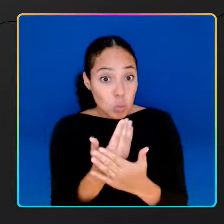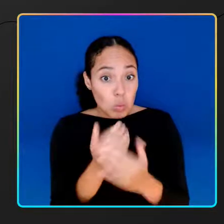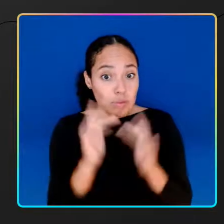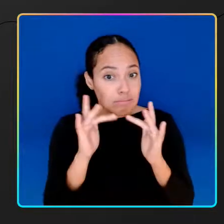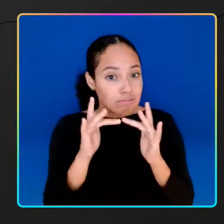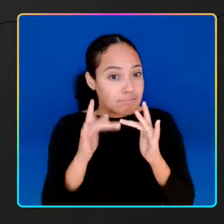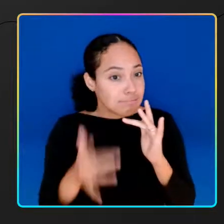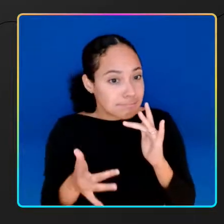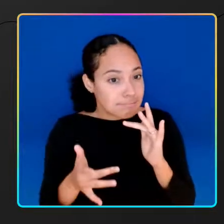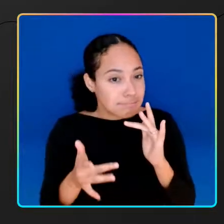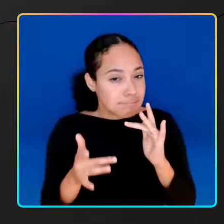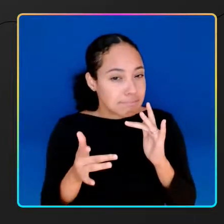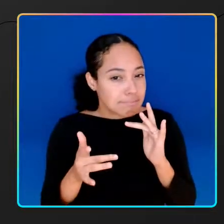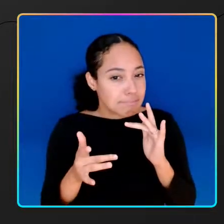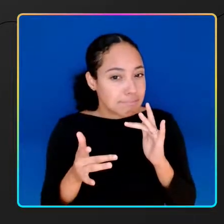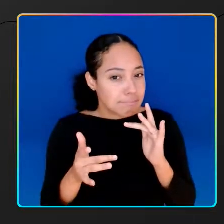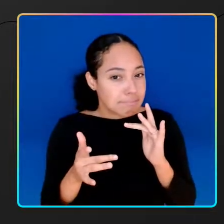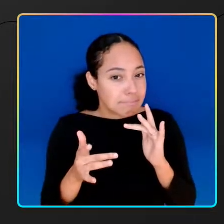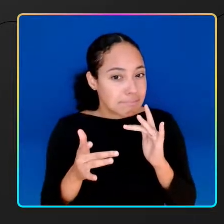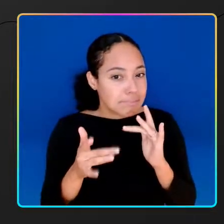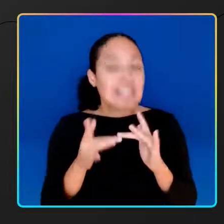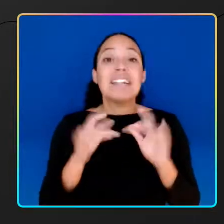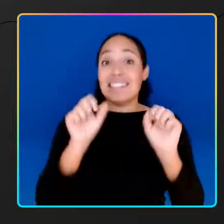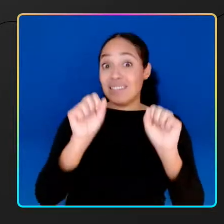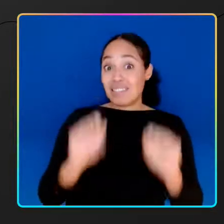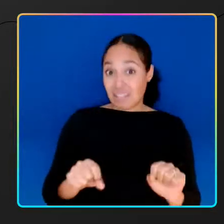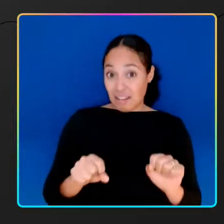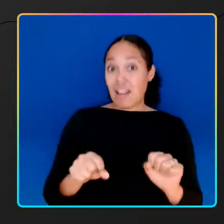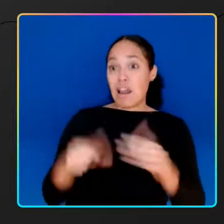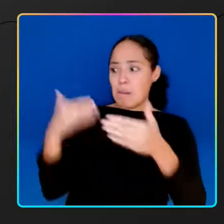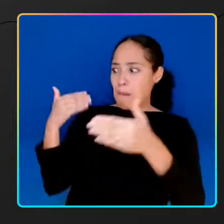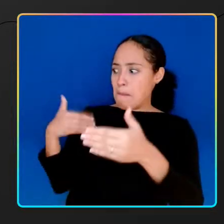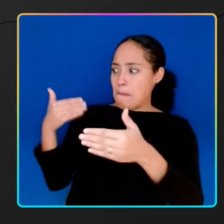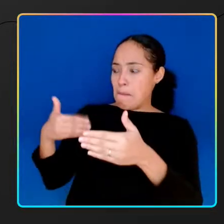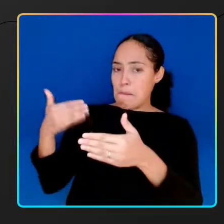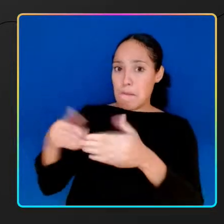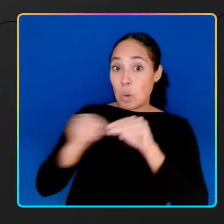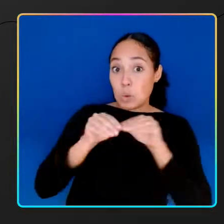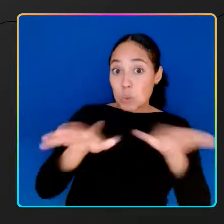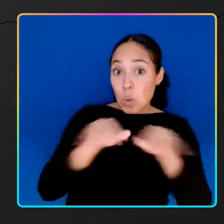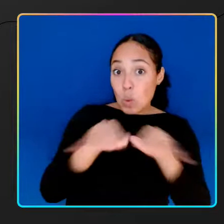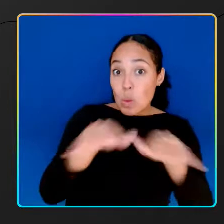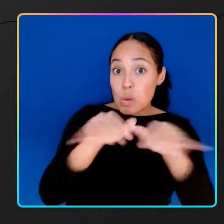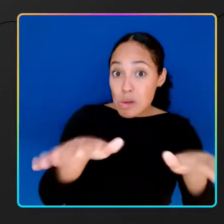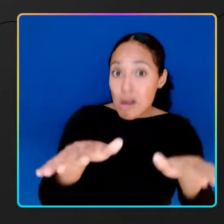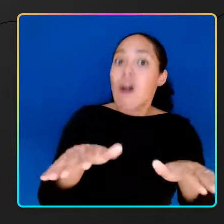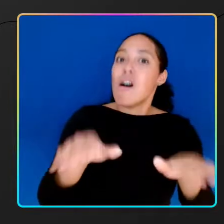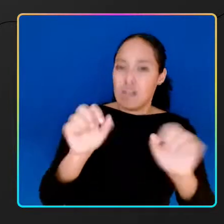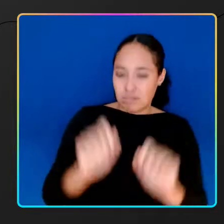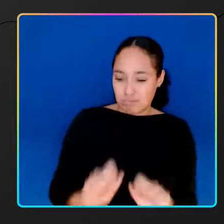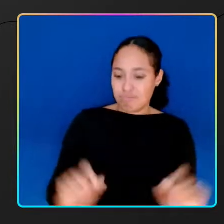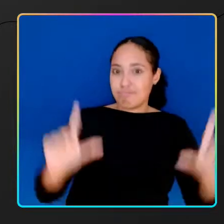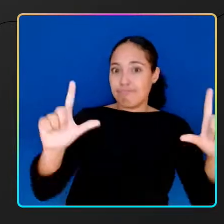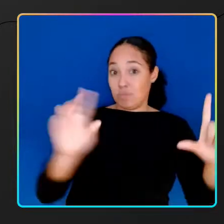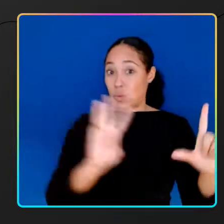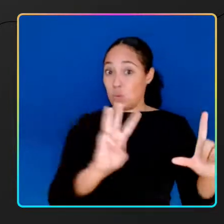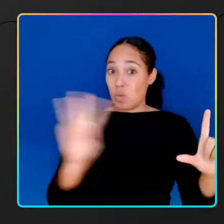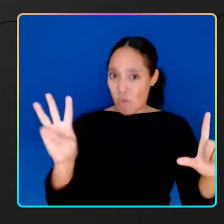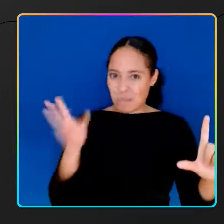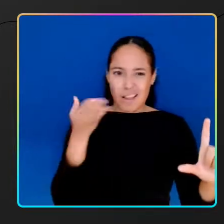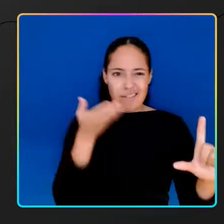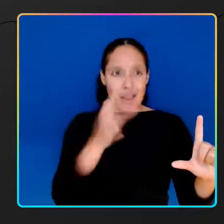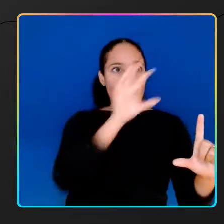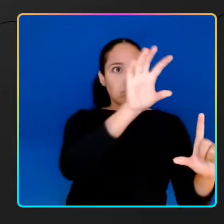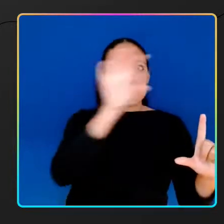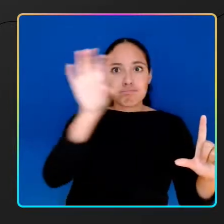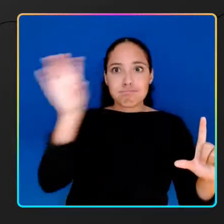on demand or on our website at abitofai.show. Do come and join us in the